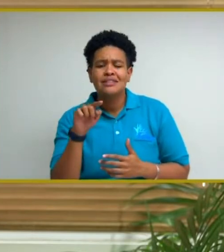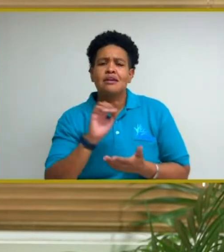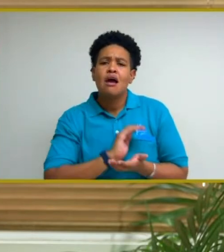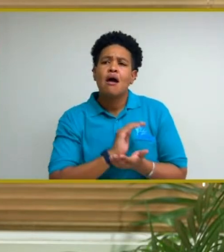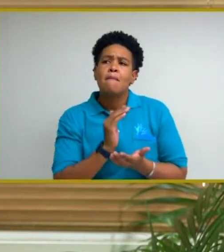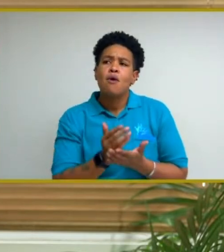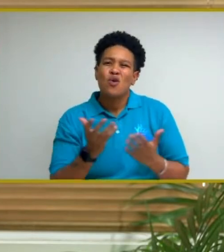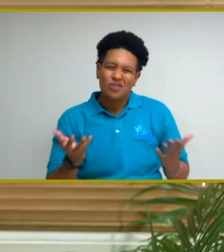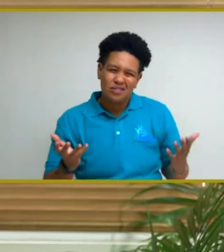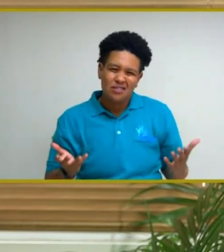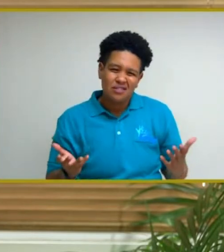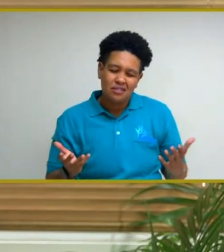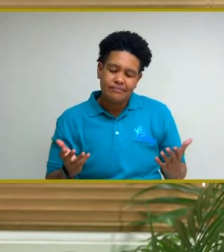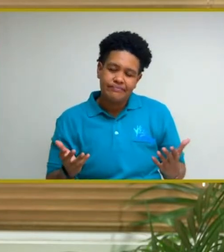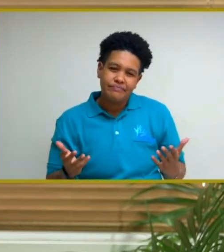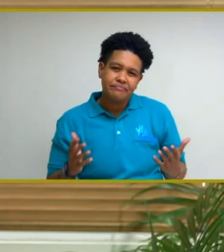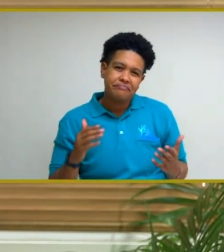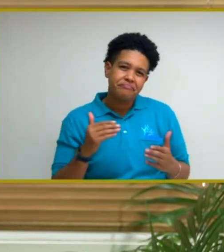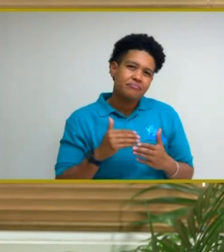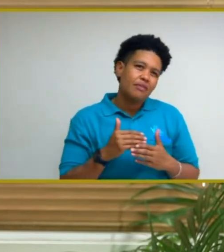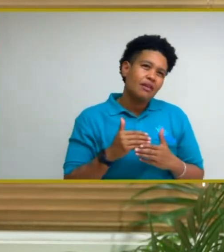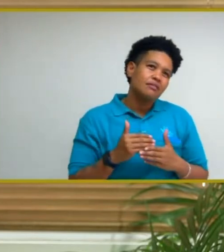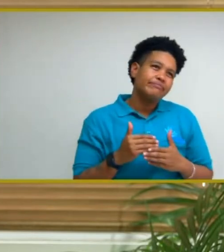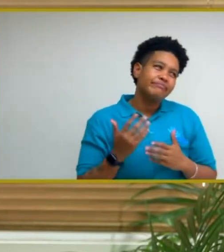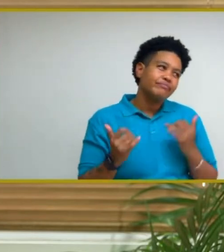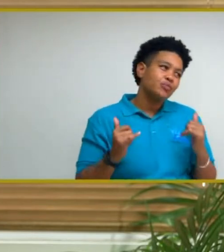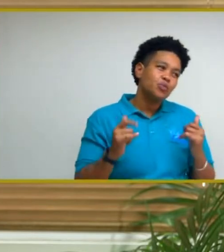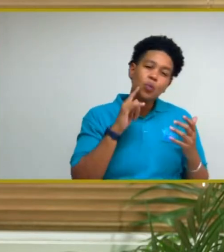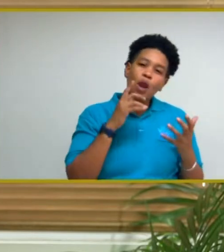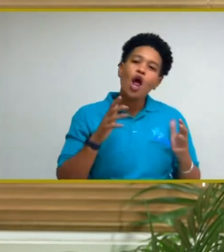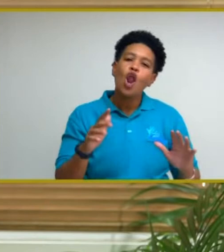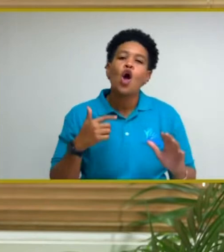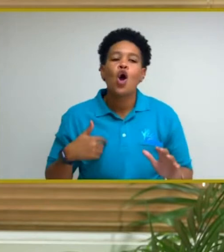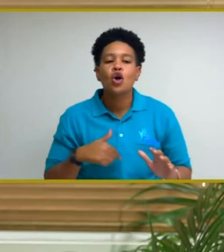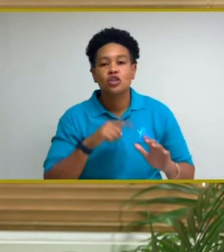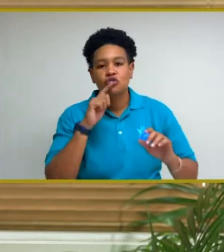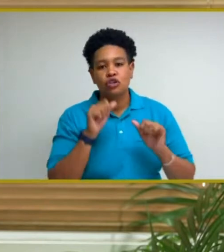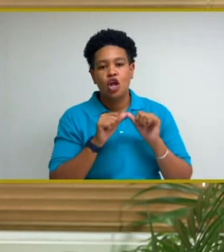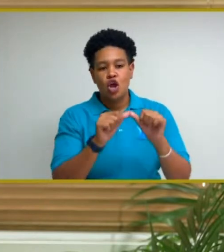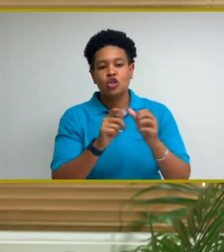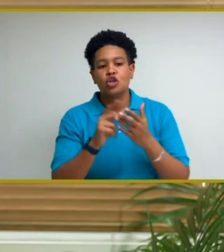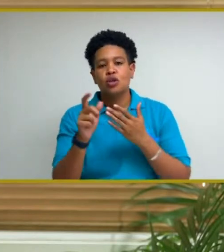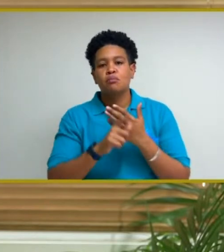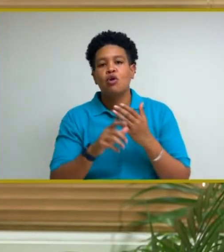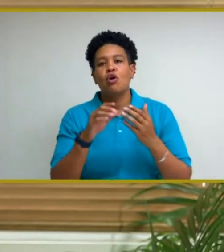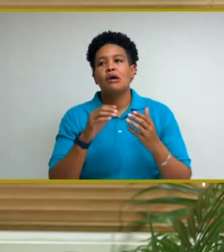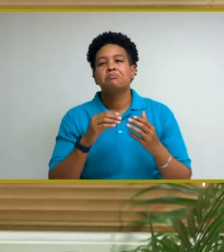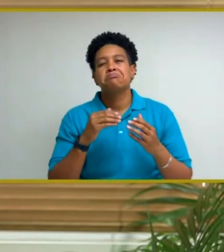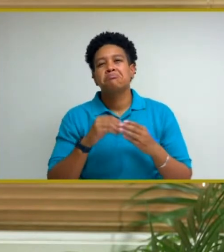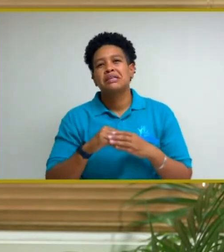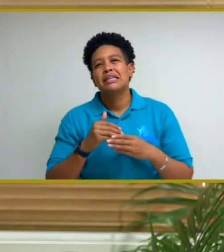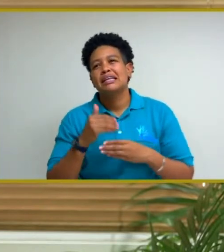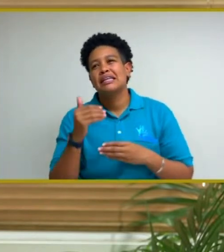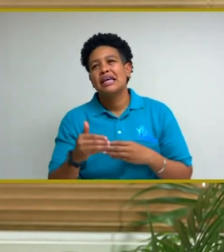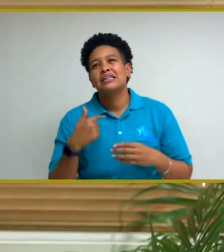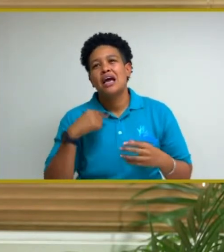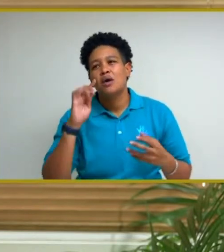amount, in over the next, which will allow us to continue the program over the next, I would say,